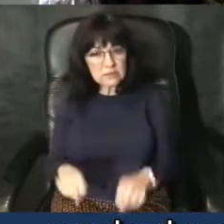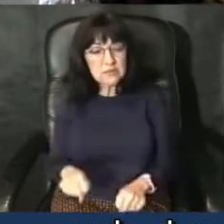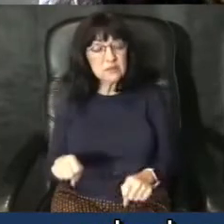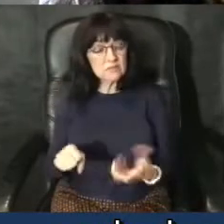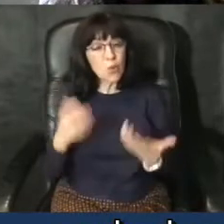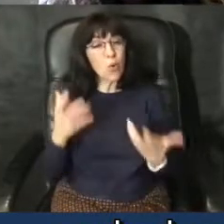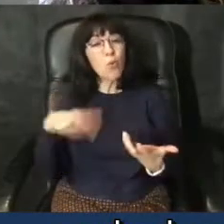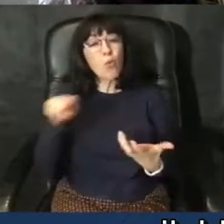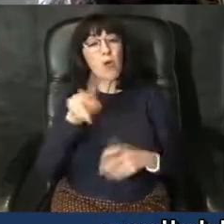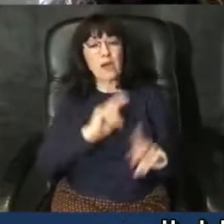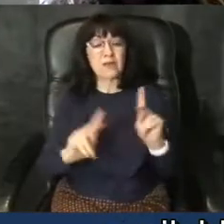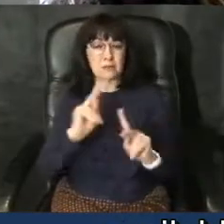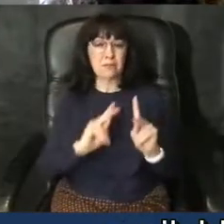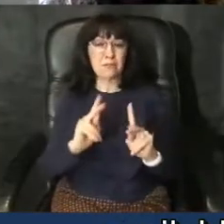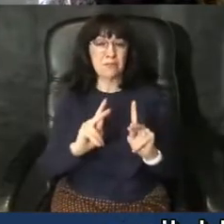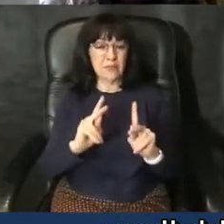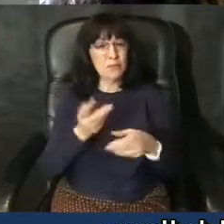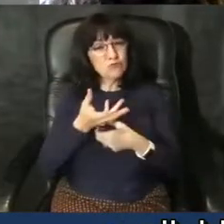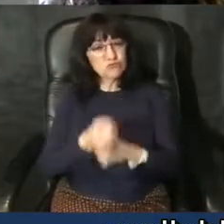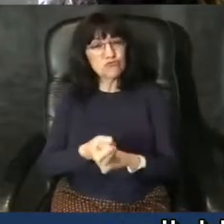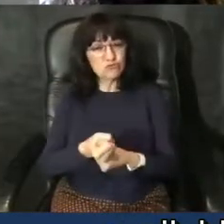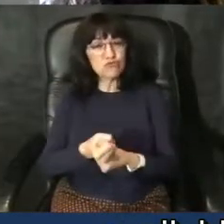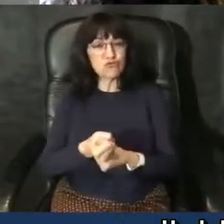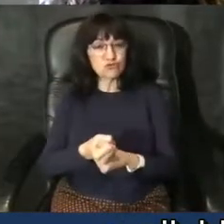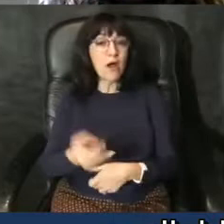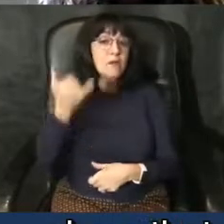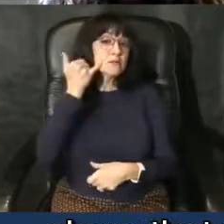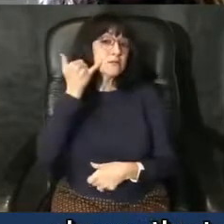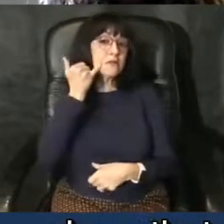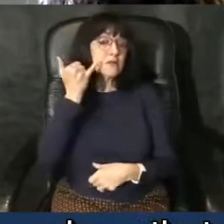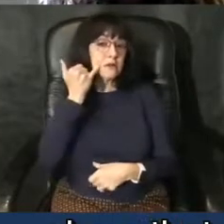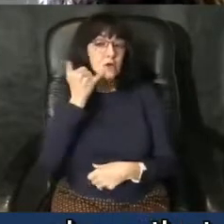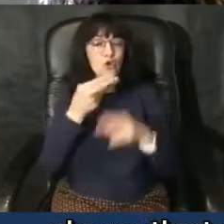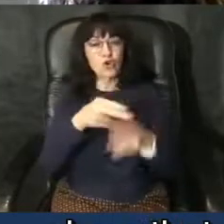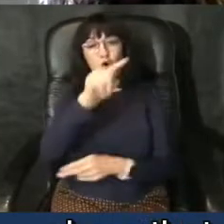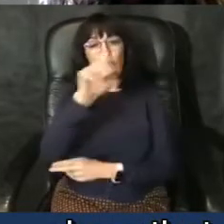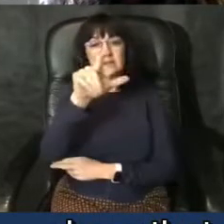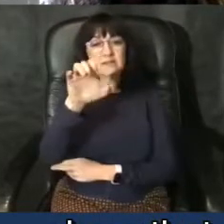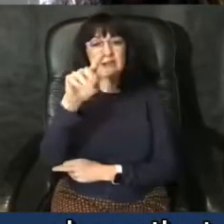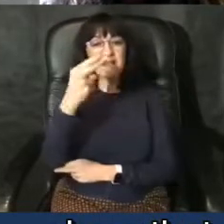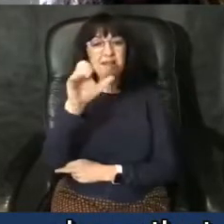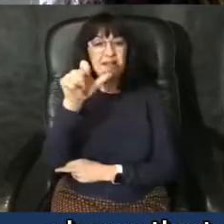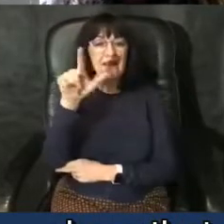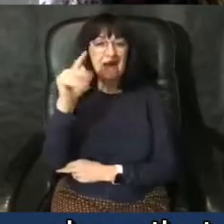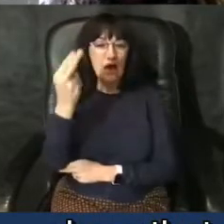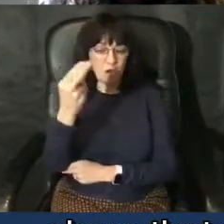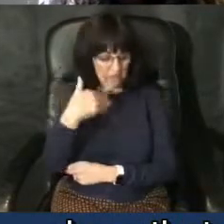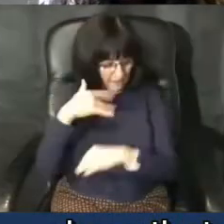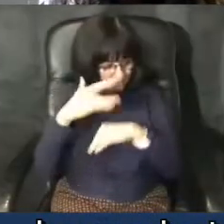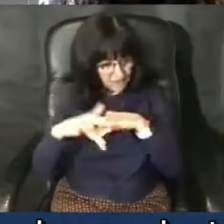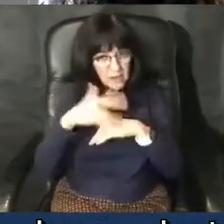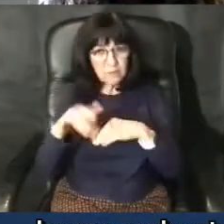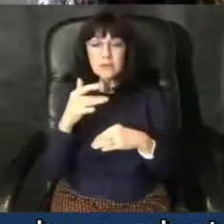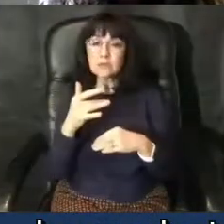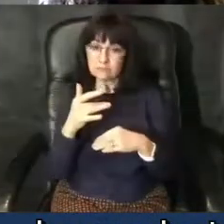that in place. And it's available, as I know our Director Romero and others will share, that we have it available. There are free services. If